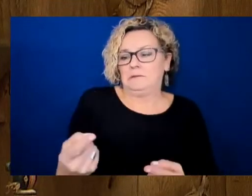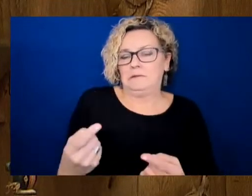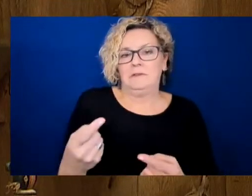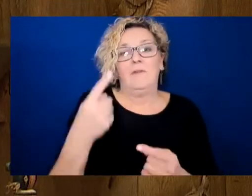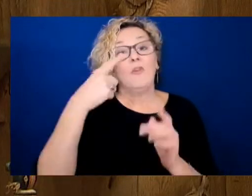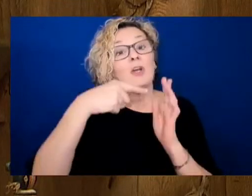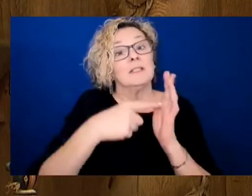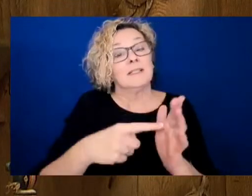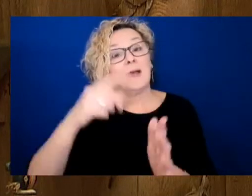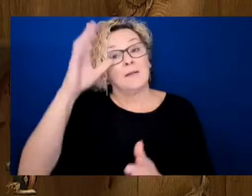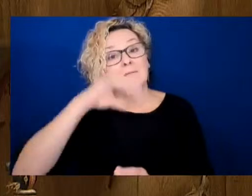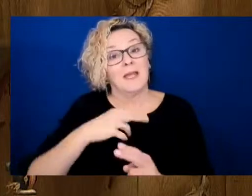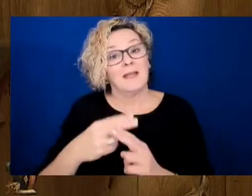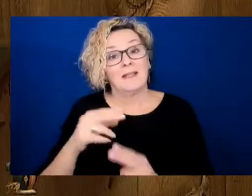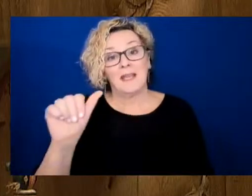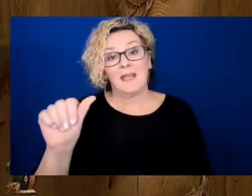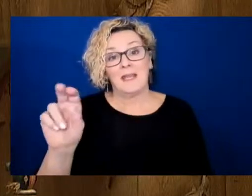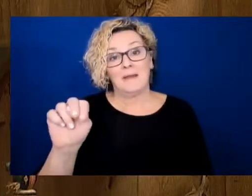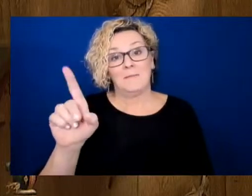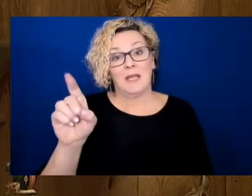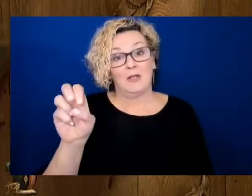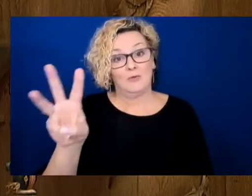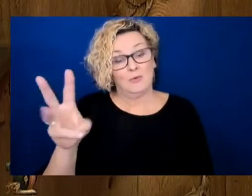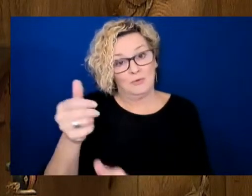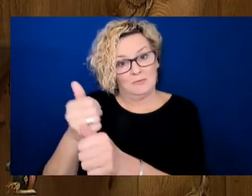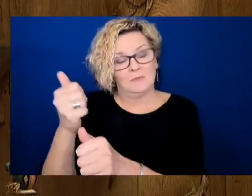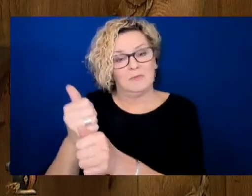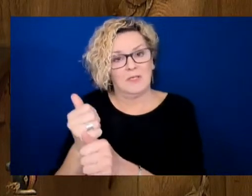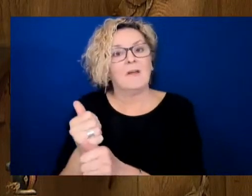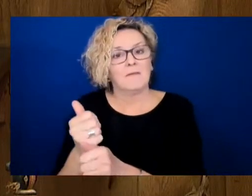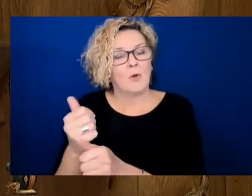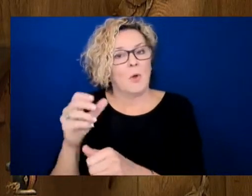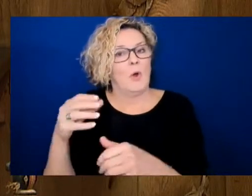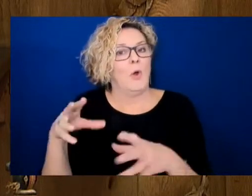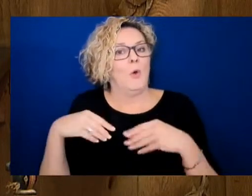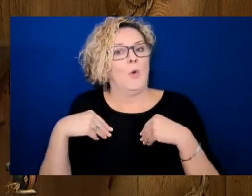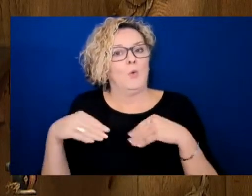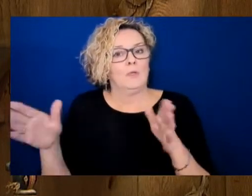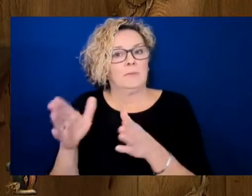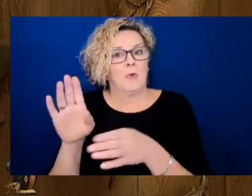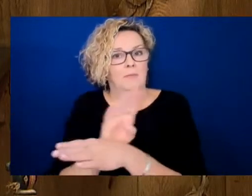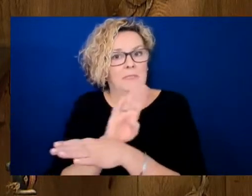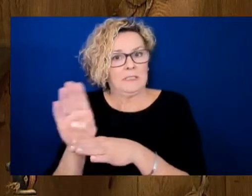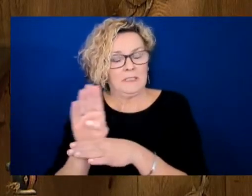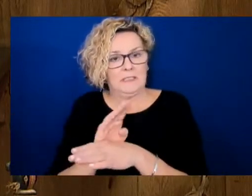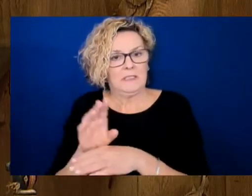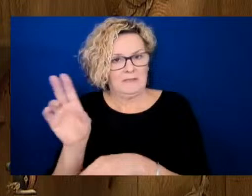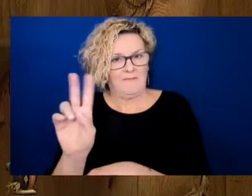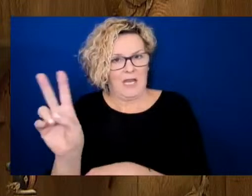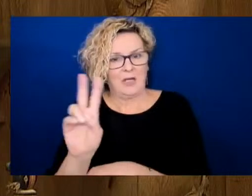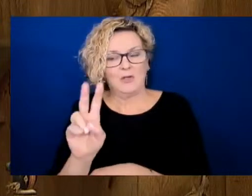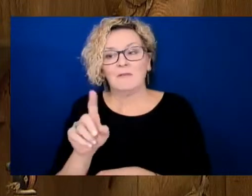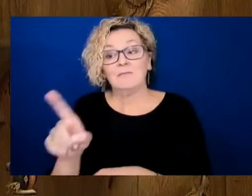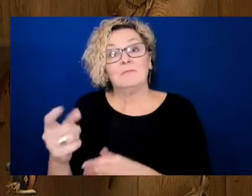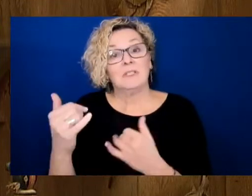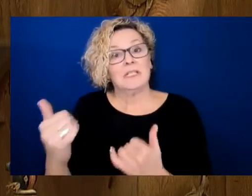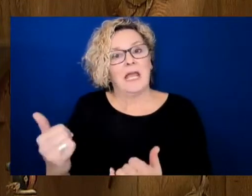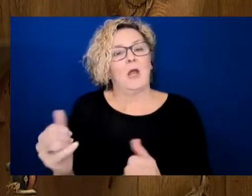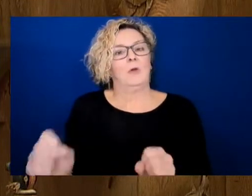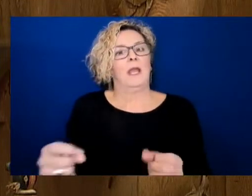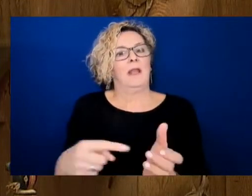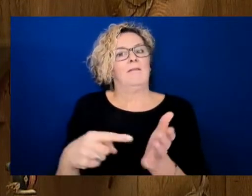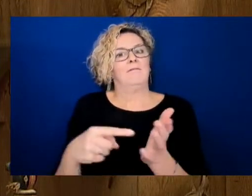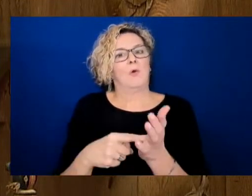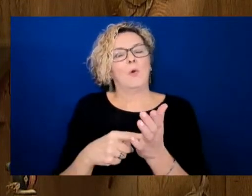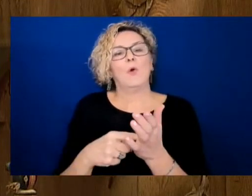a 41-year-old small business owner in Vancouver. Andrew is now renting a 1-bedroom apartment he can afford,